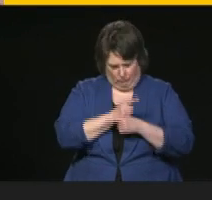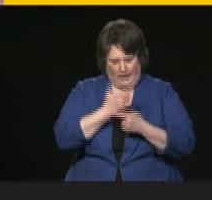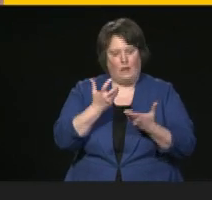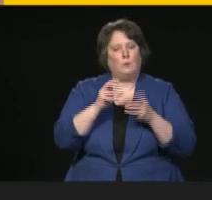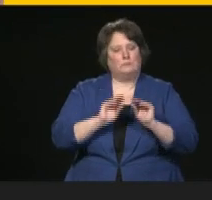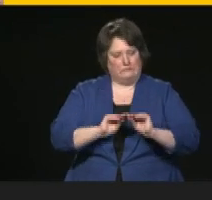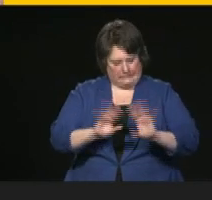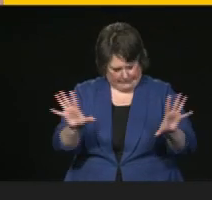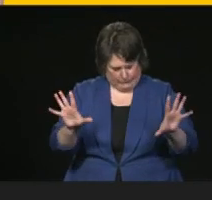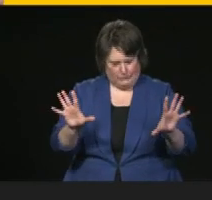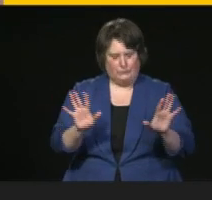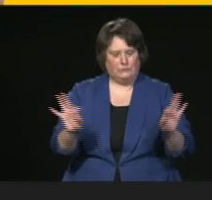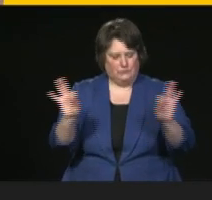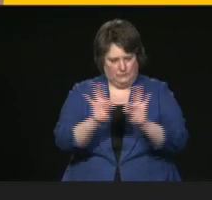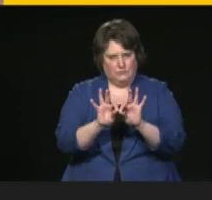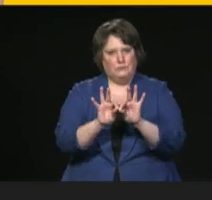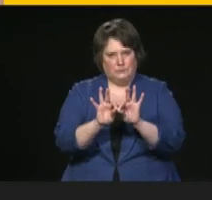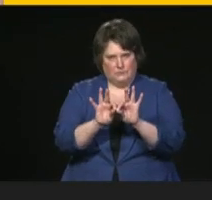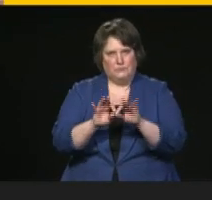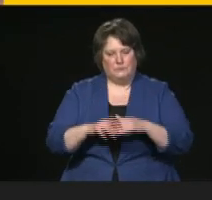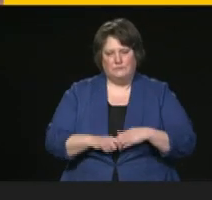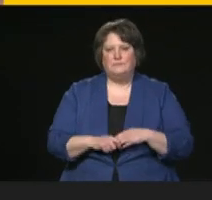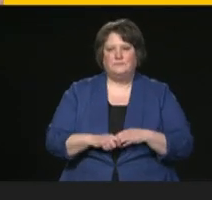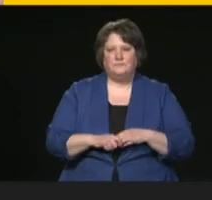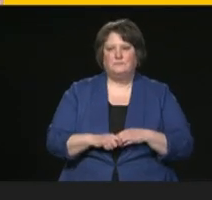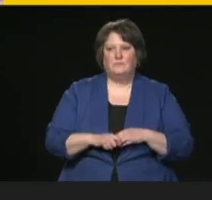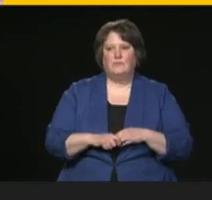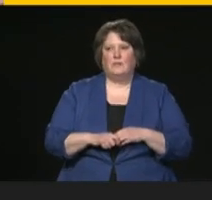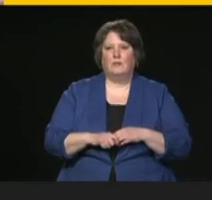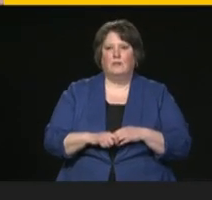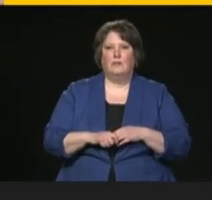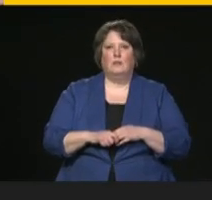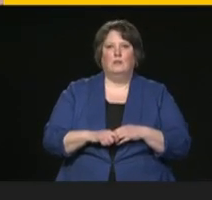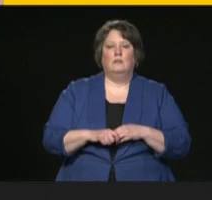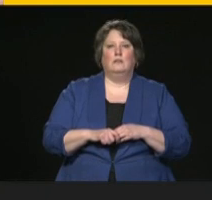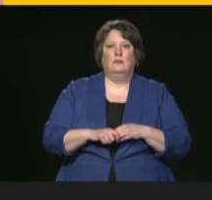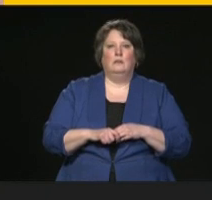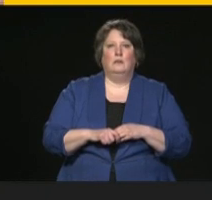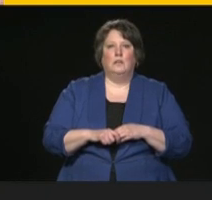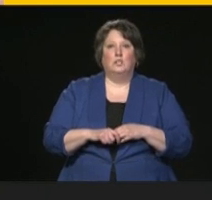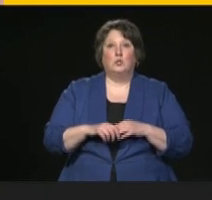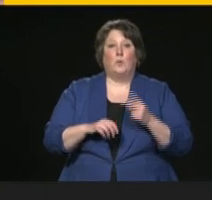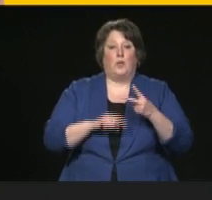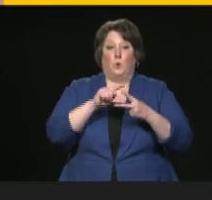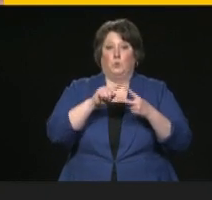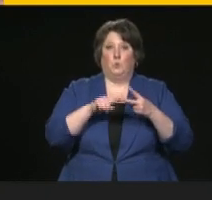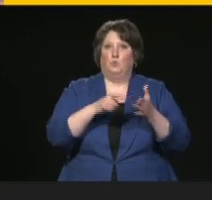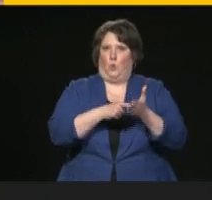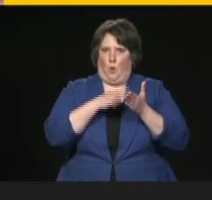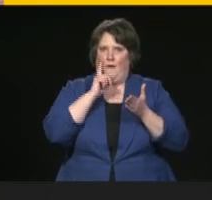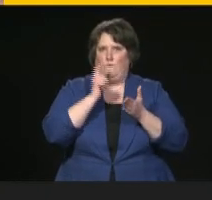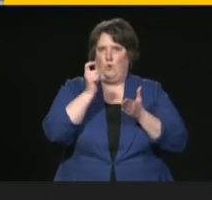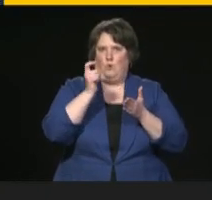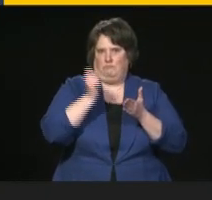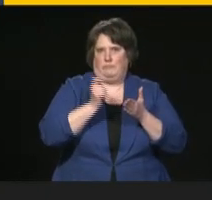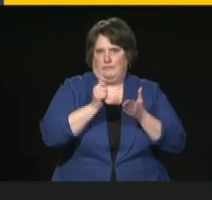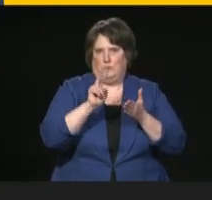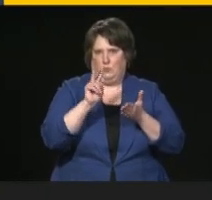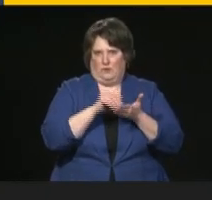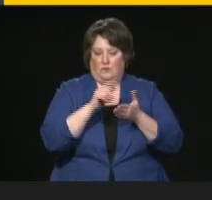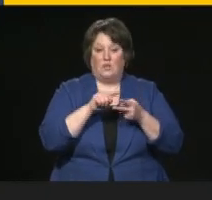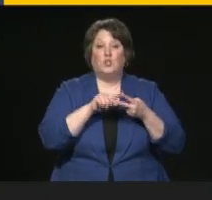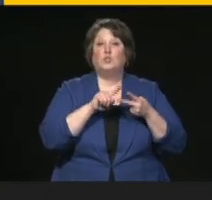There are really two very important conditions. If someone earned over $5,000 over the past 12